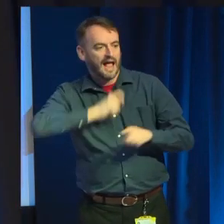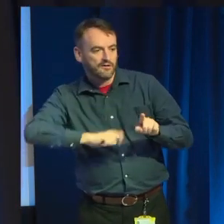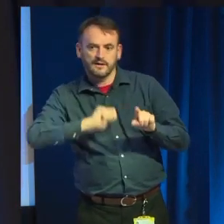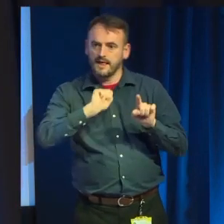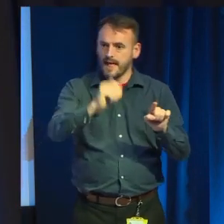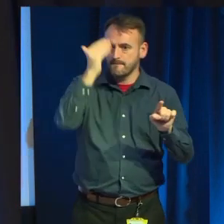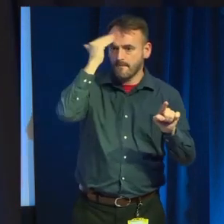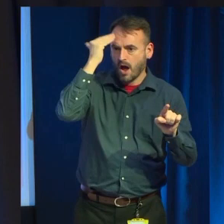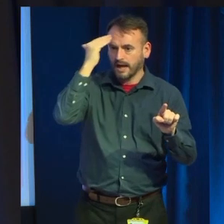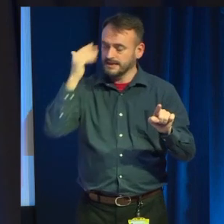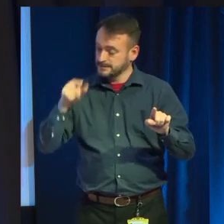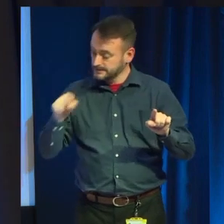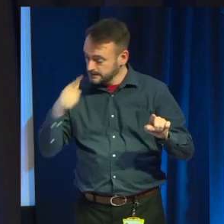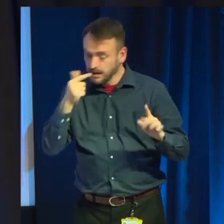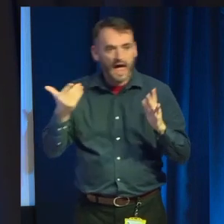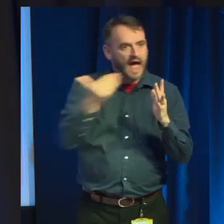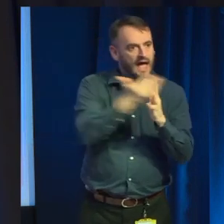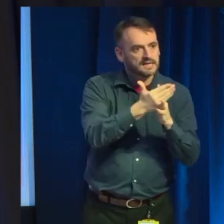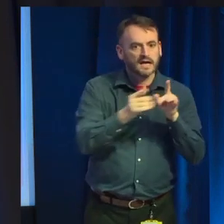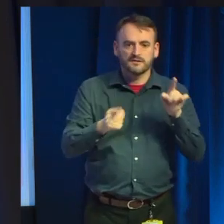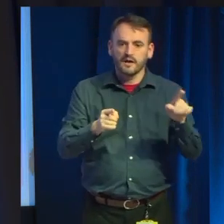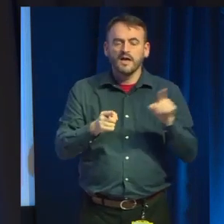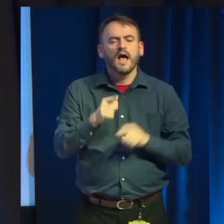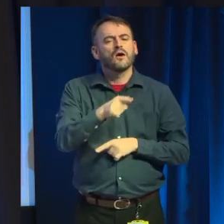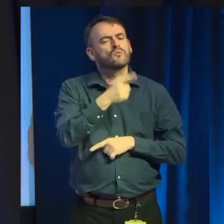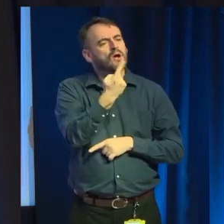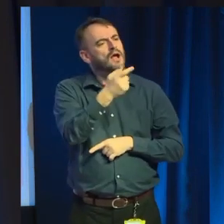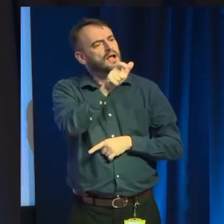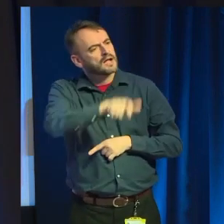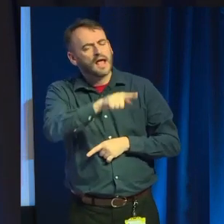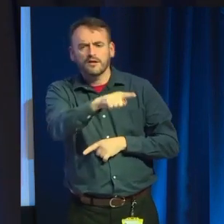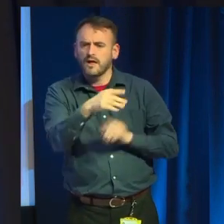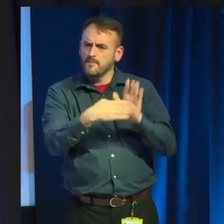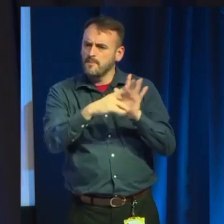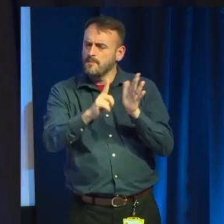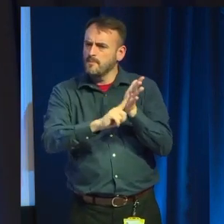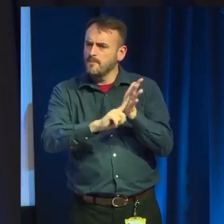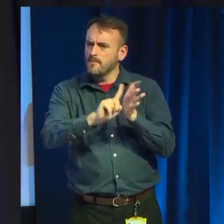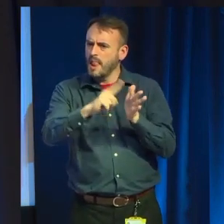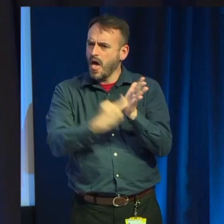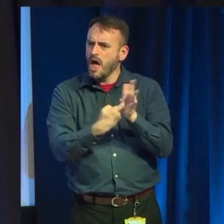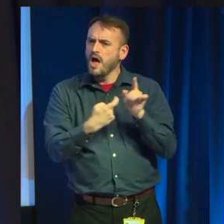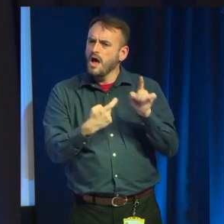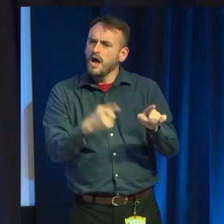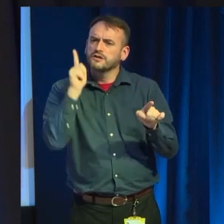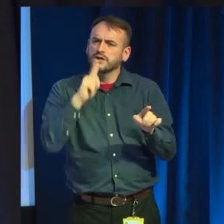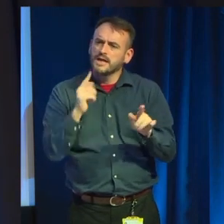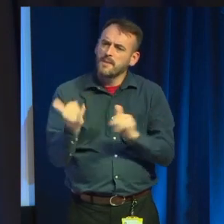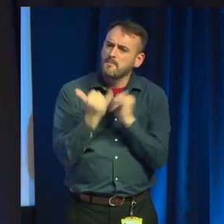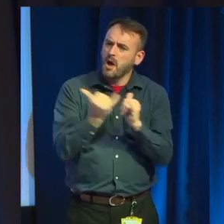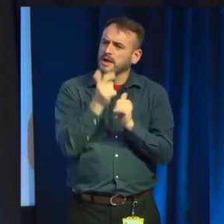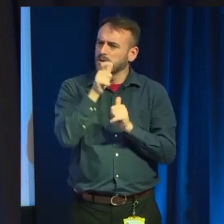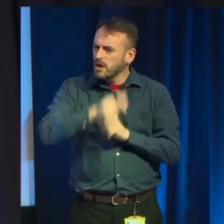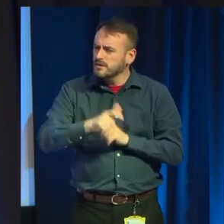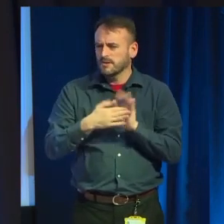And one of the characters is Milla. Milla is a party person. She likes dancing, she likes music, that's what's